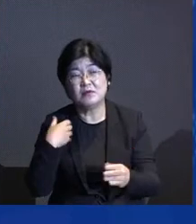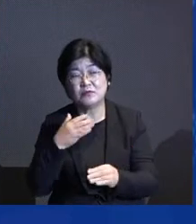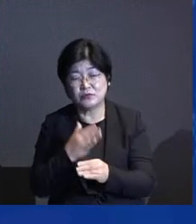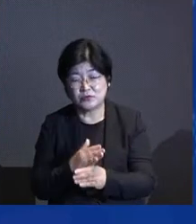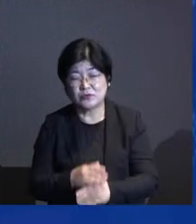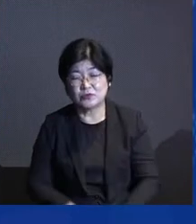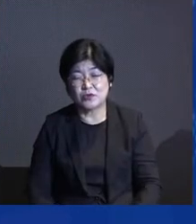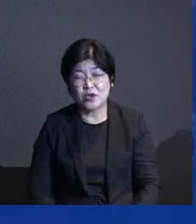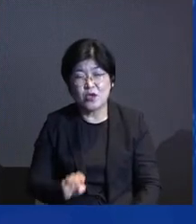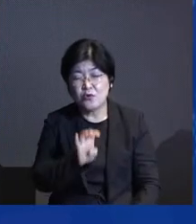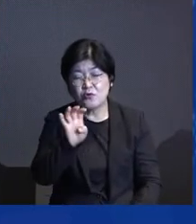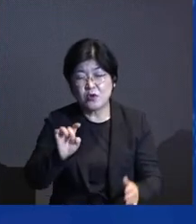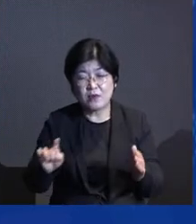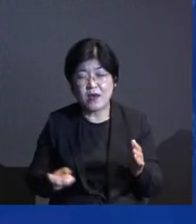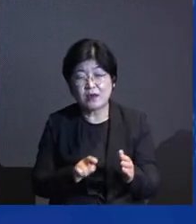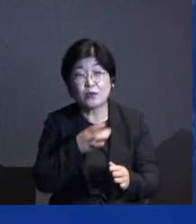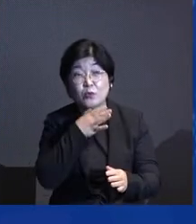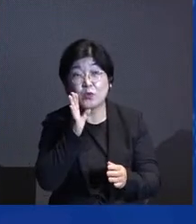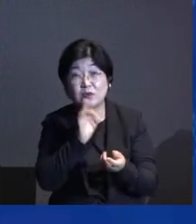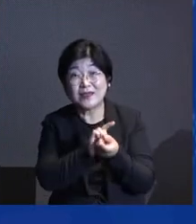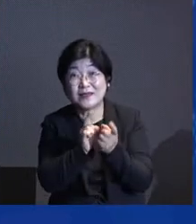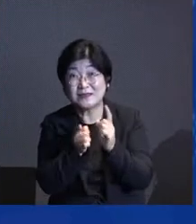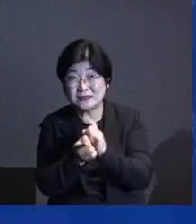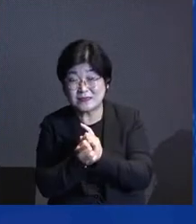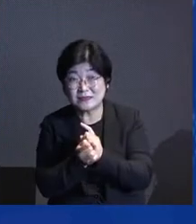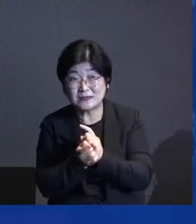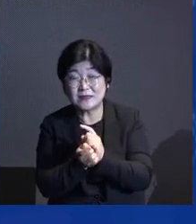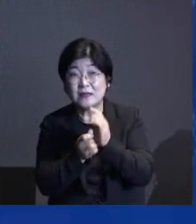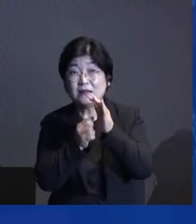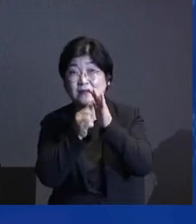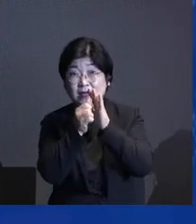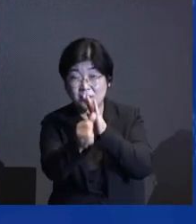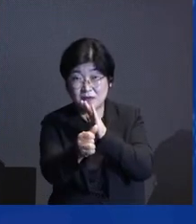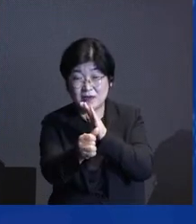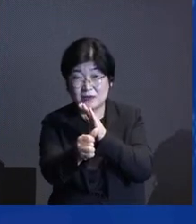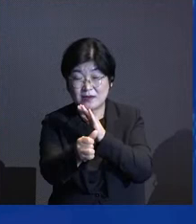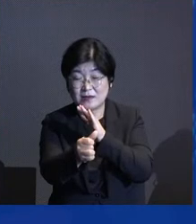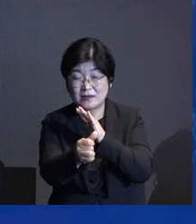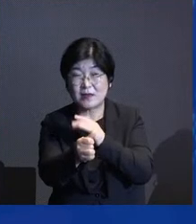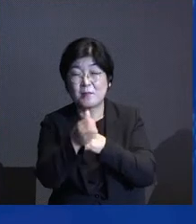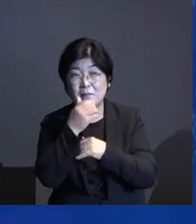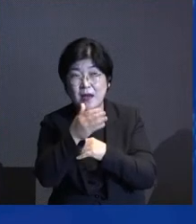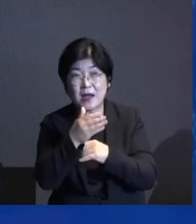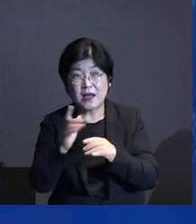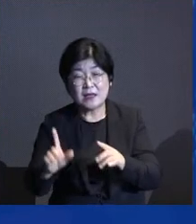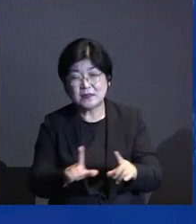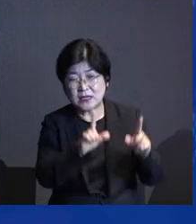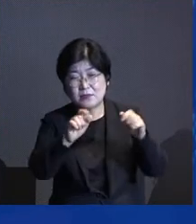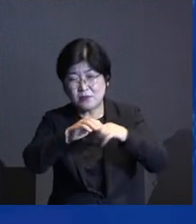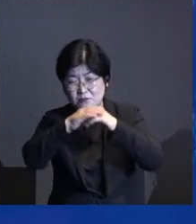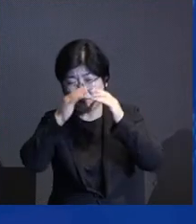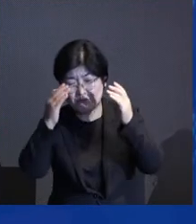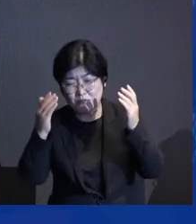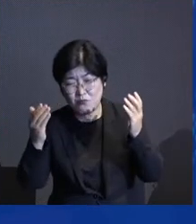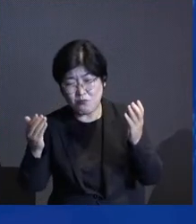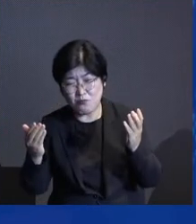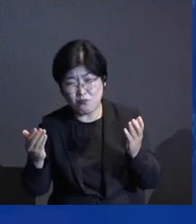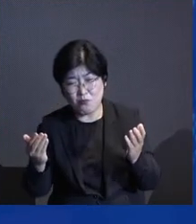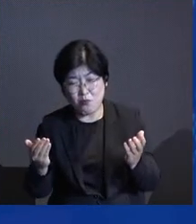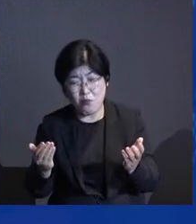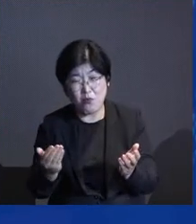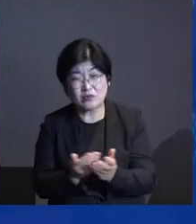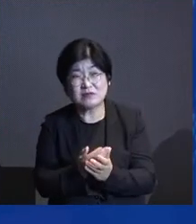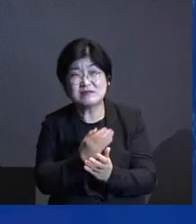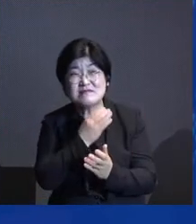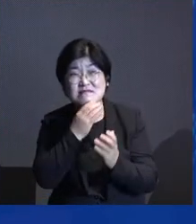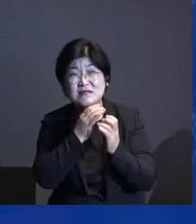that empower older people at all stages in their lives, enable their participation, and support their autonomy, ensuring older people can